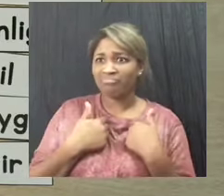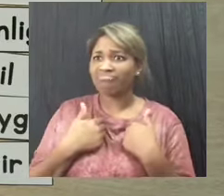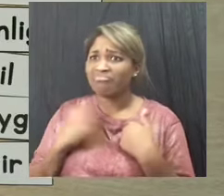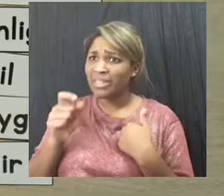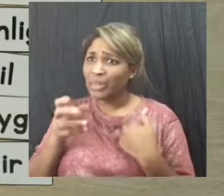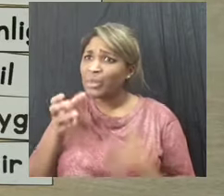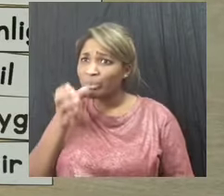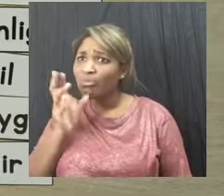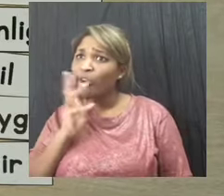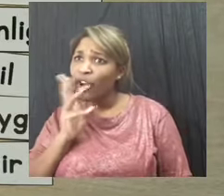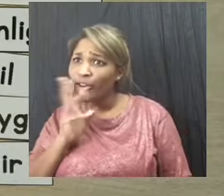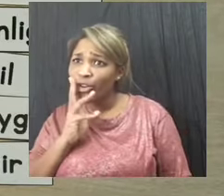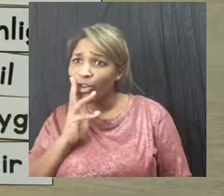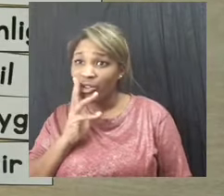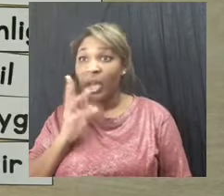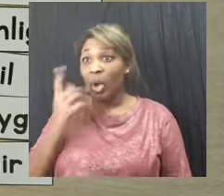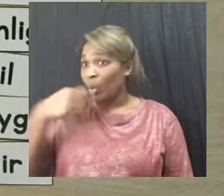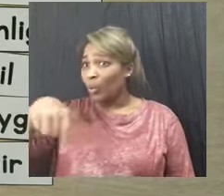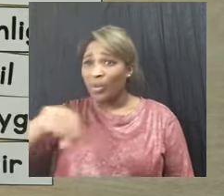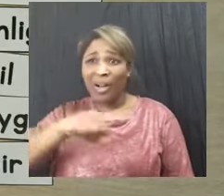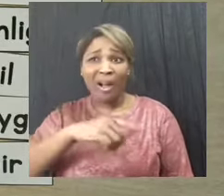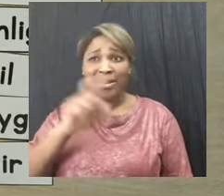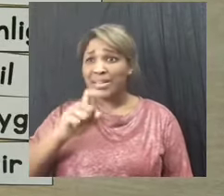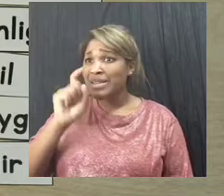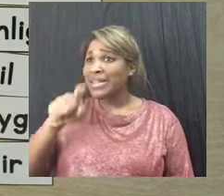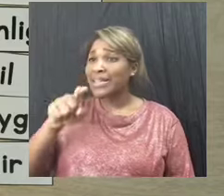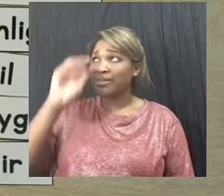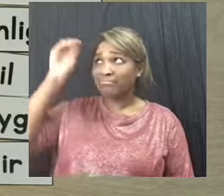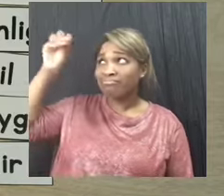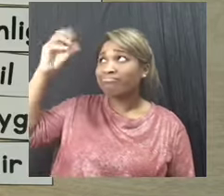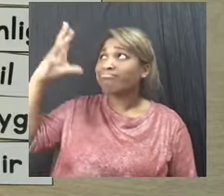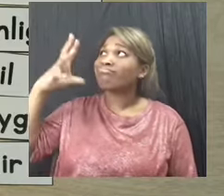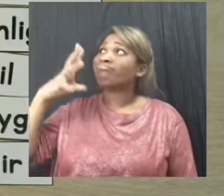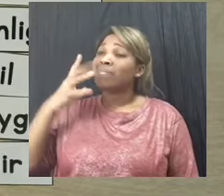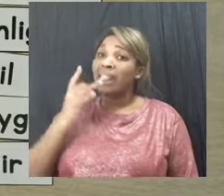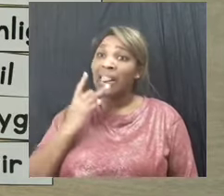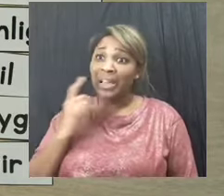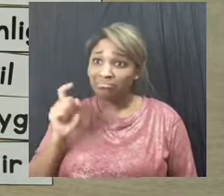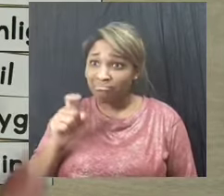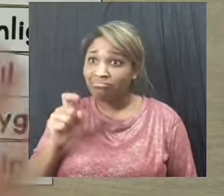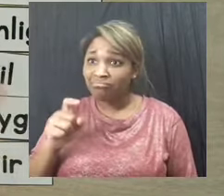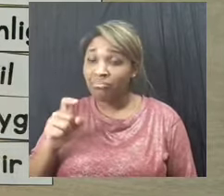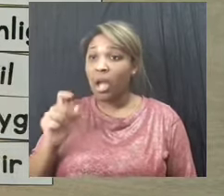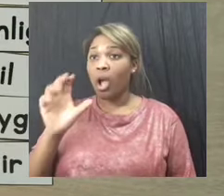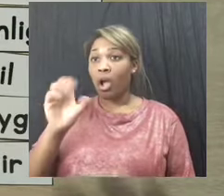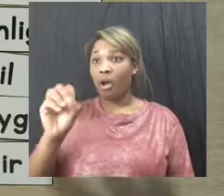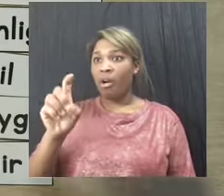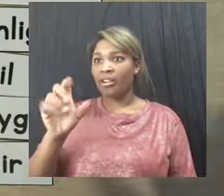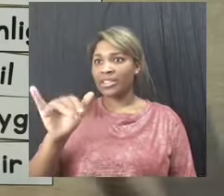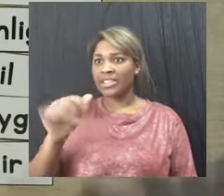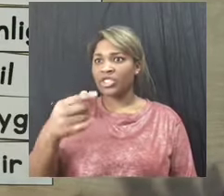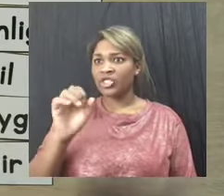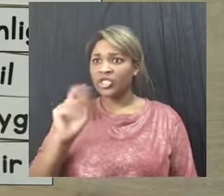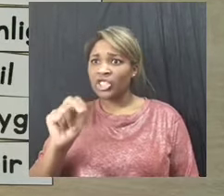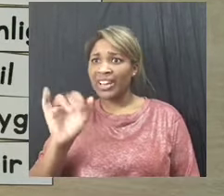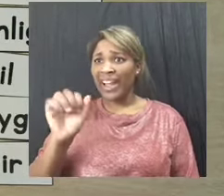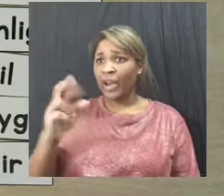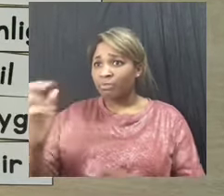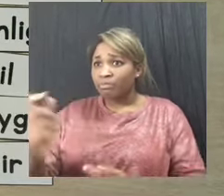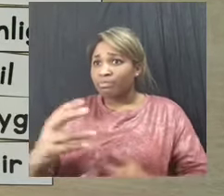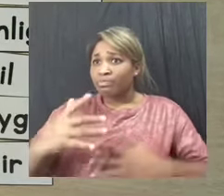water, we all need the sunlight and oxygen and air. When living